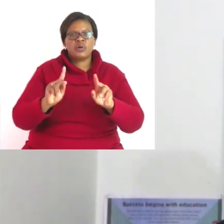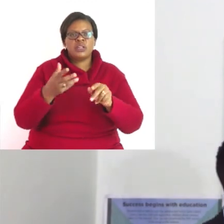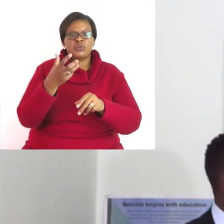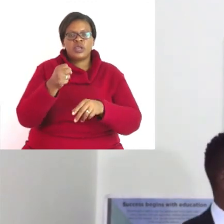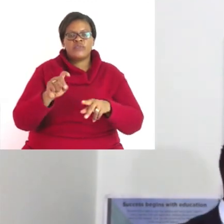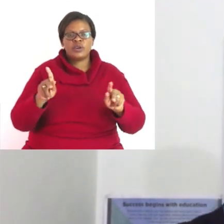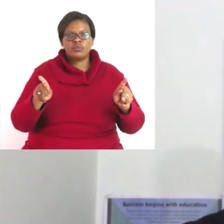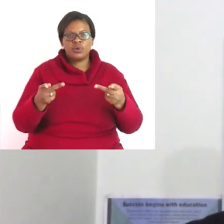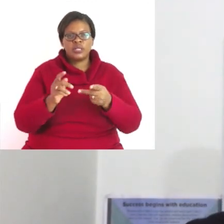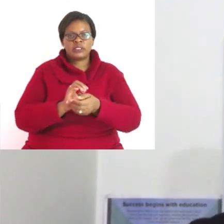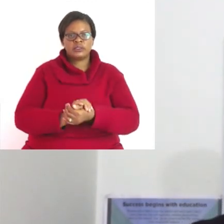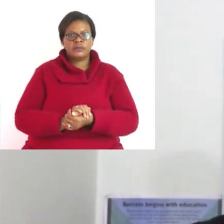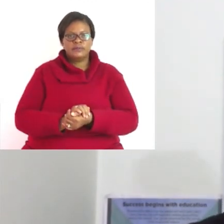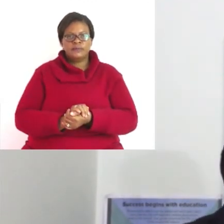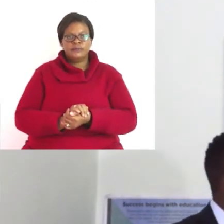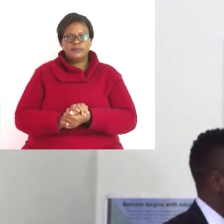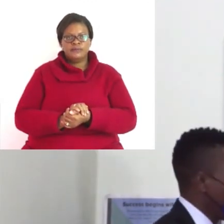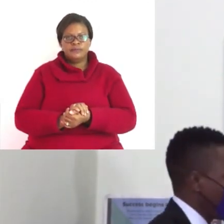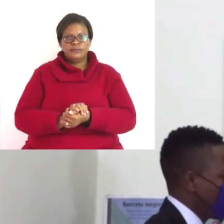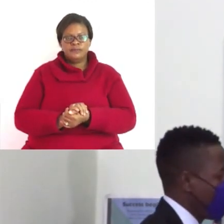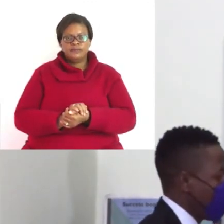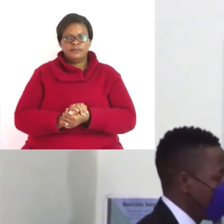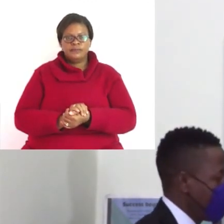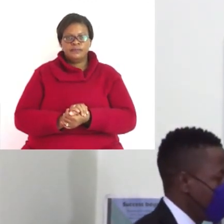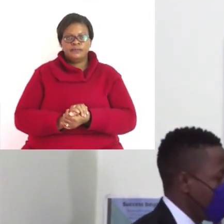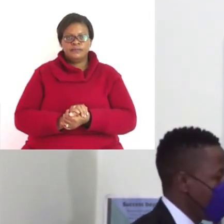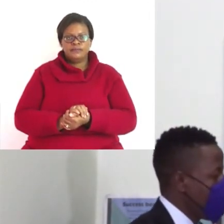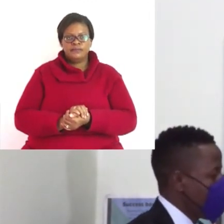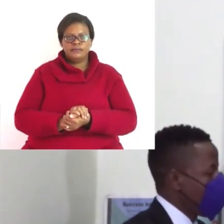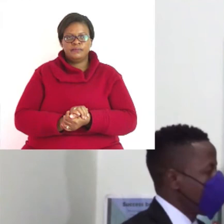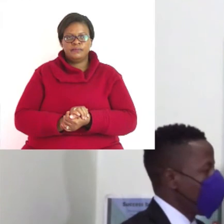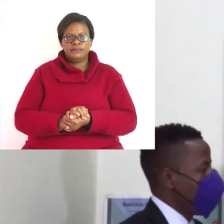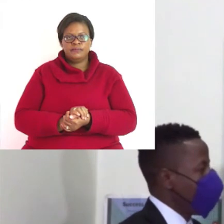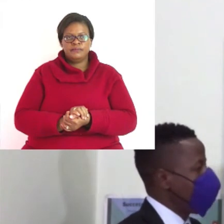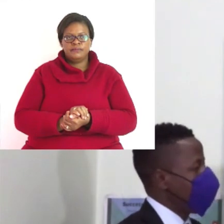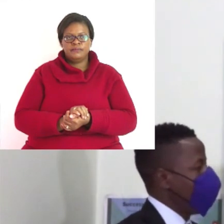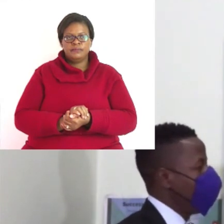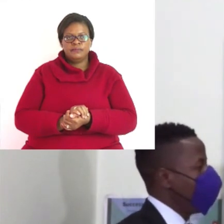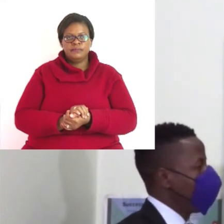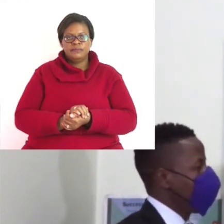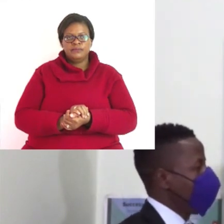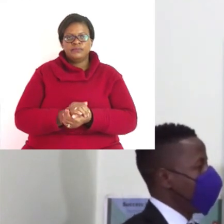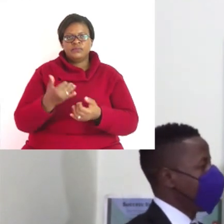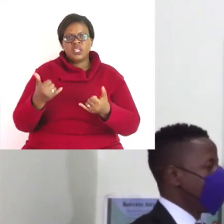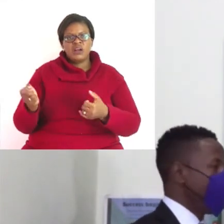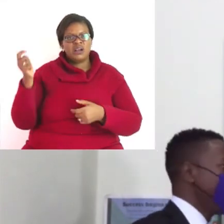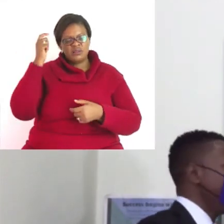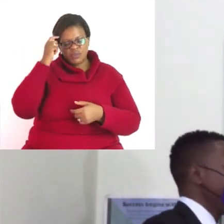you get to give the answer. So with that, I believe we